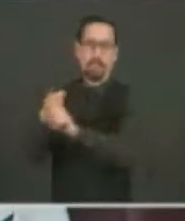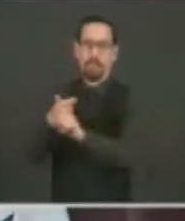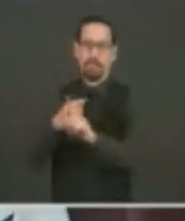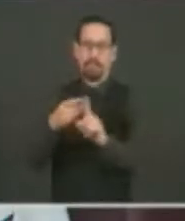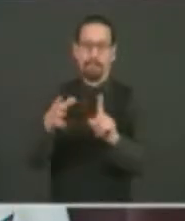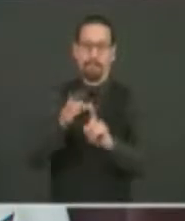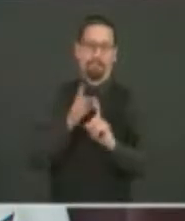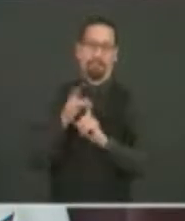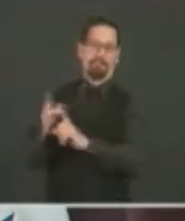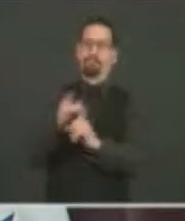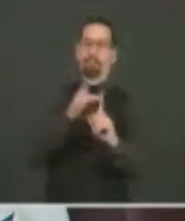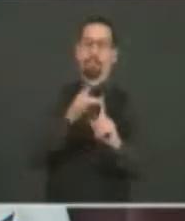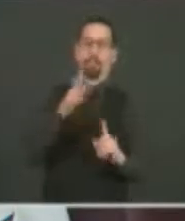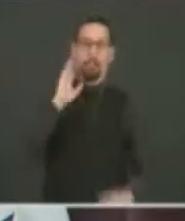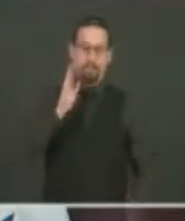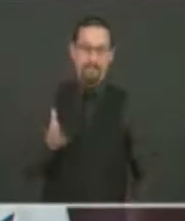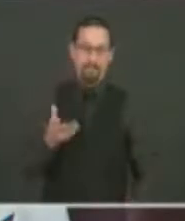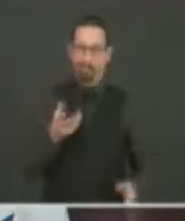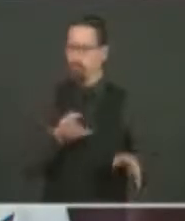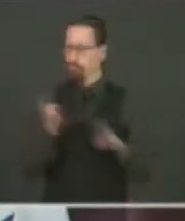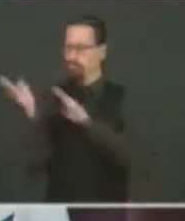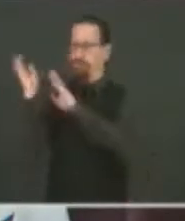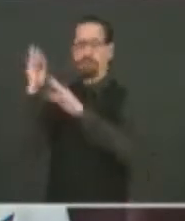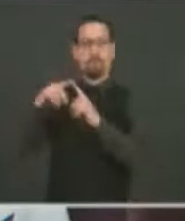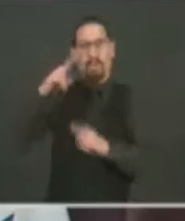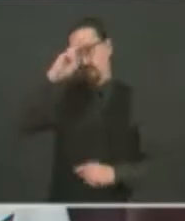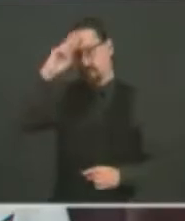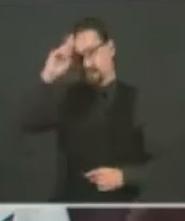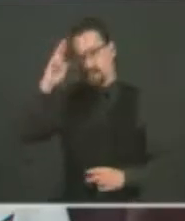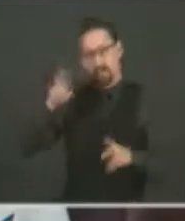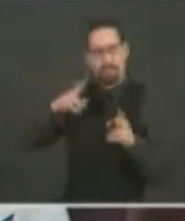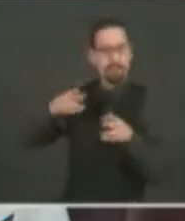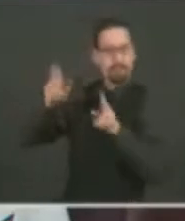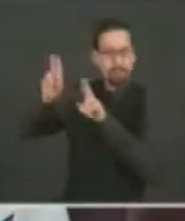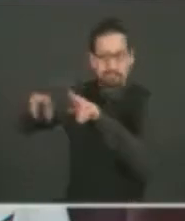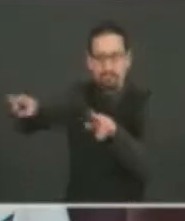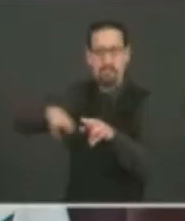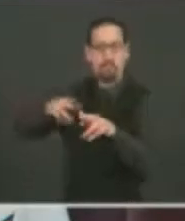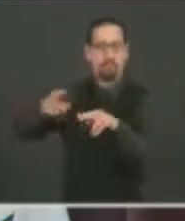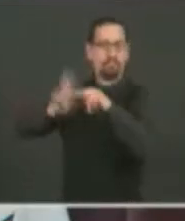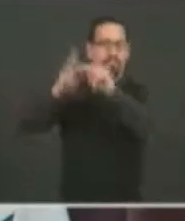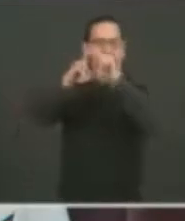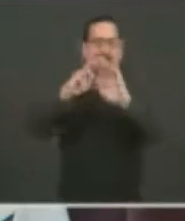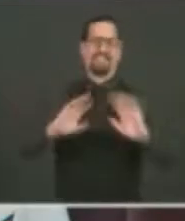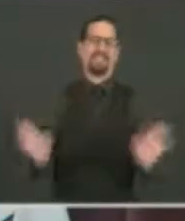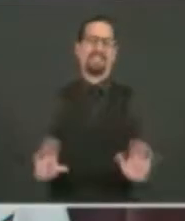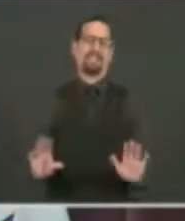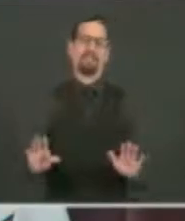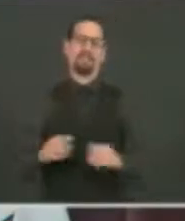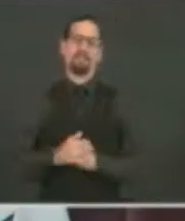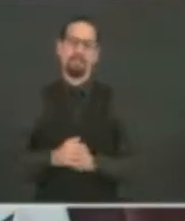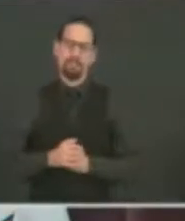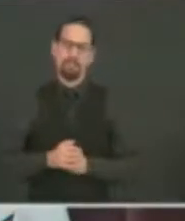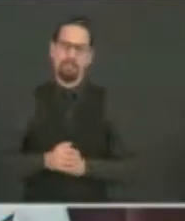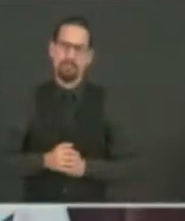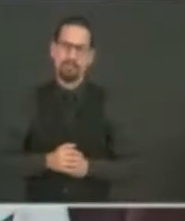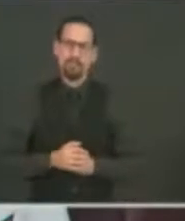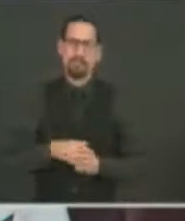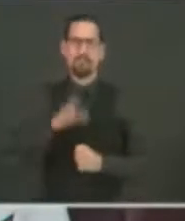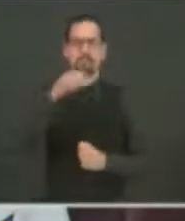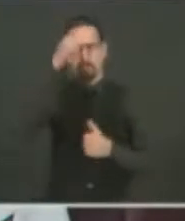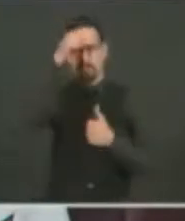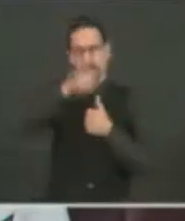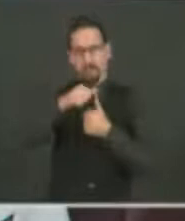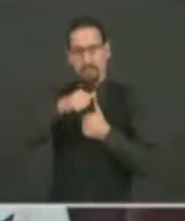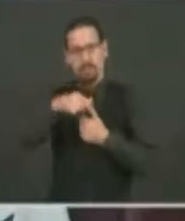To that, and also, as I said earlier, even small gatherings can be a problem. If you hang out with a different 5 or 10